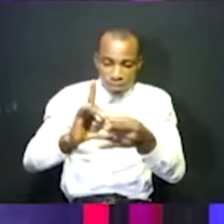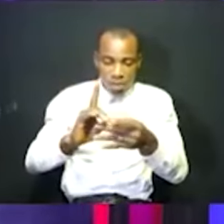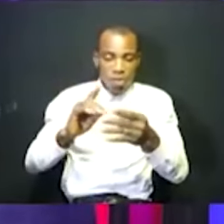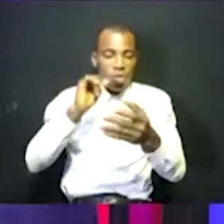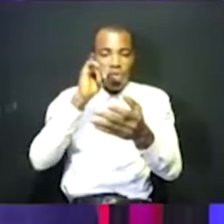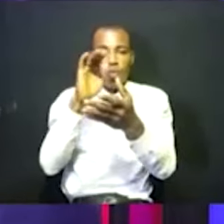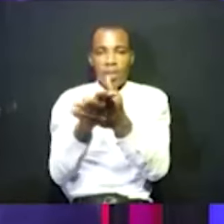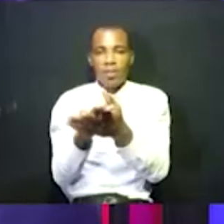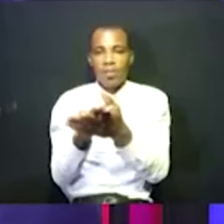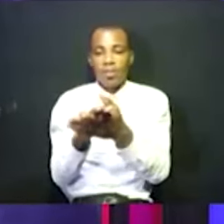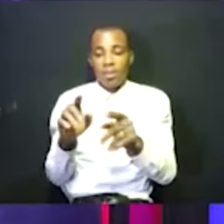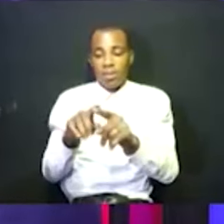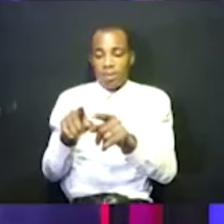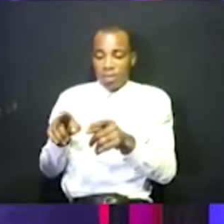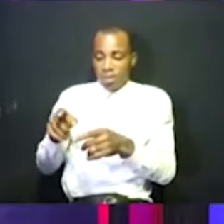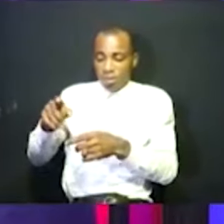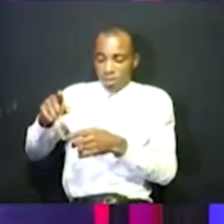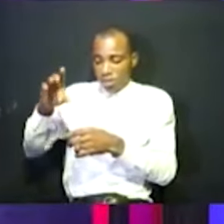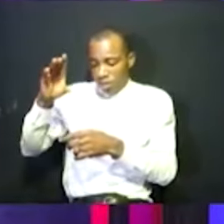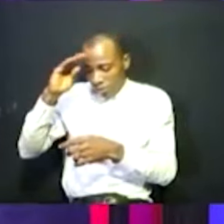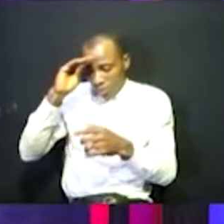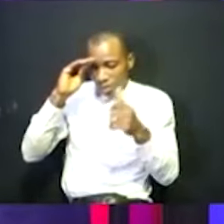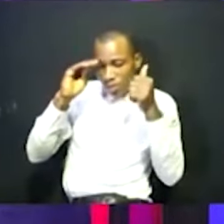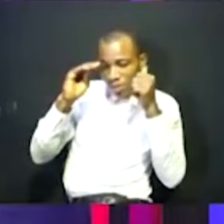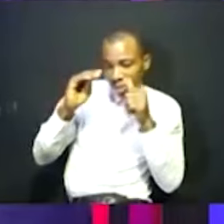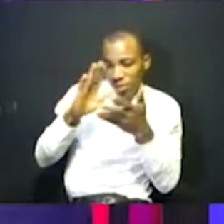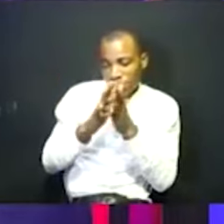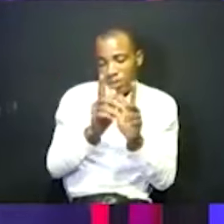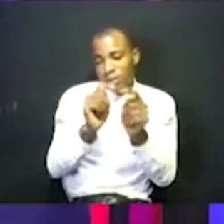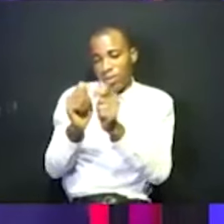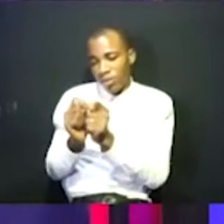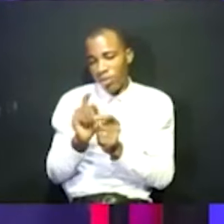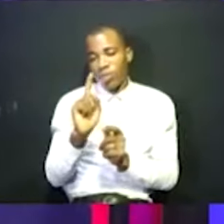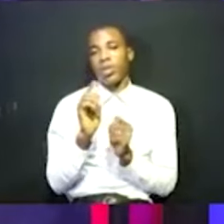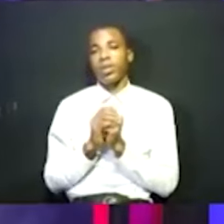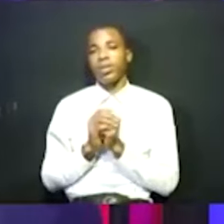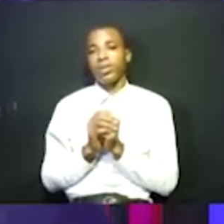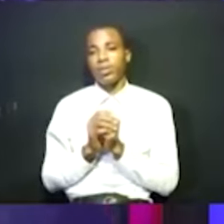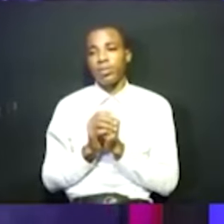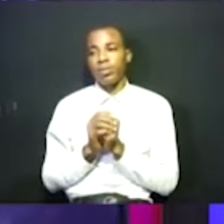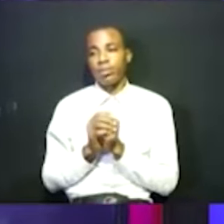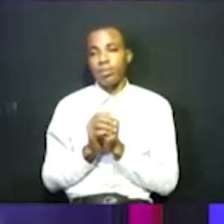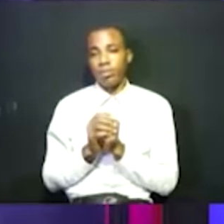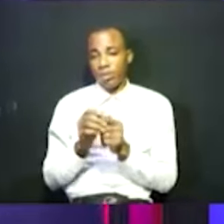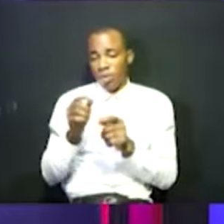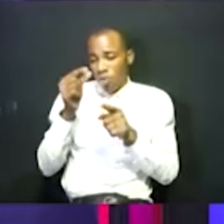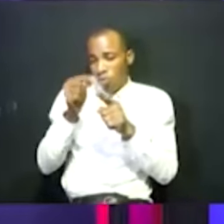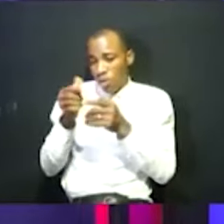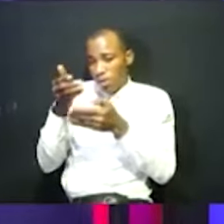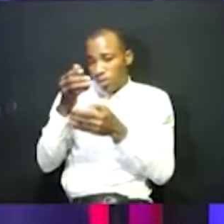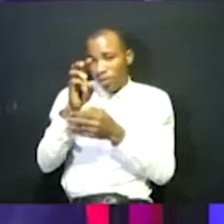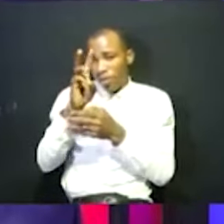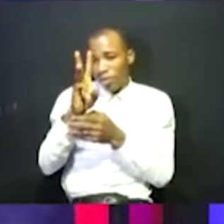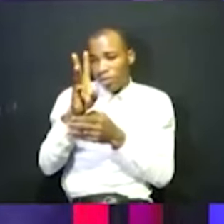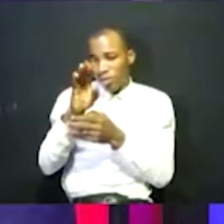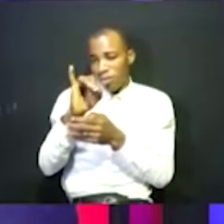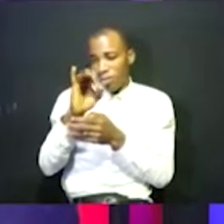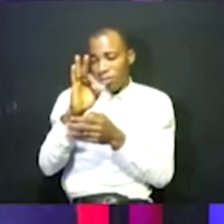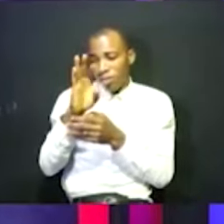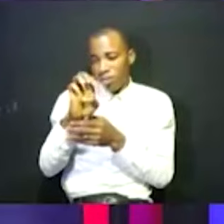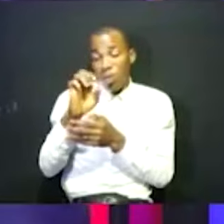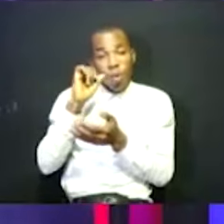they become one flesh. Now look at the introduction of the word wife. So when God created